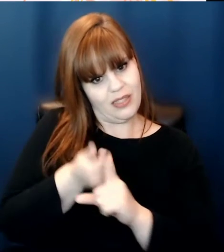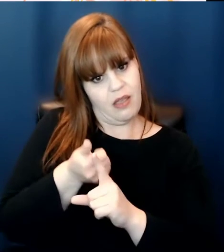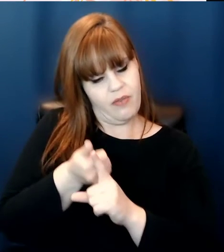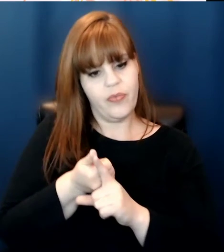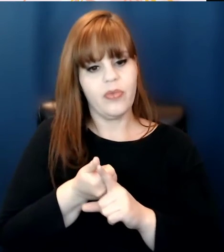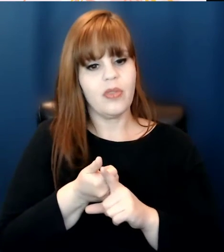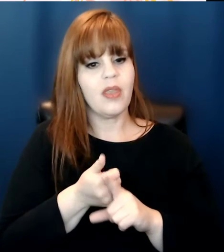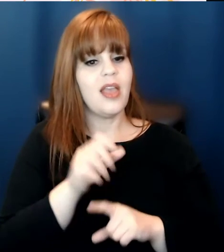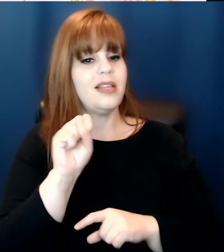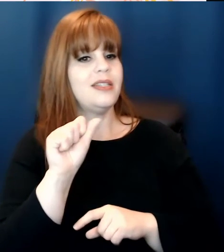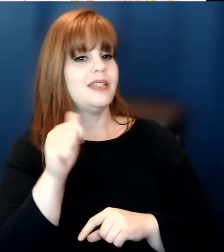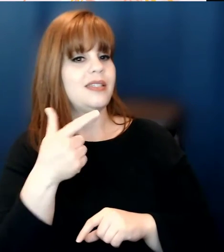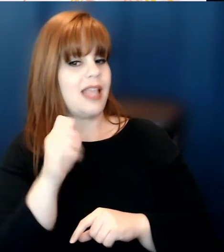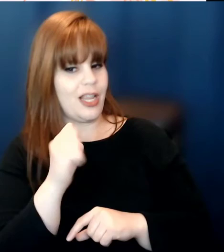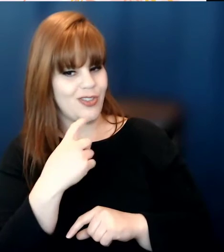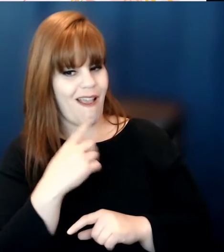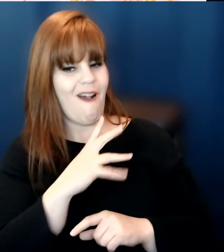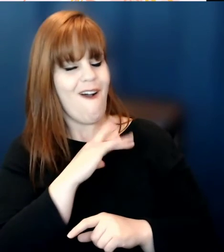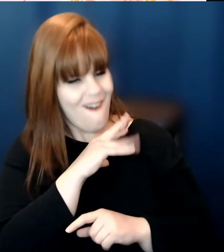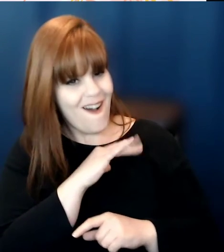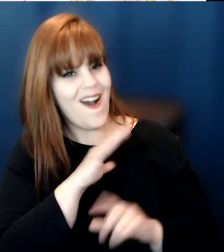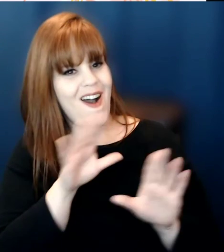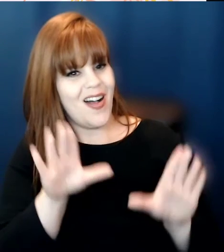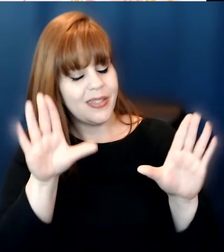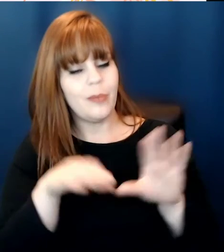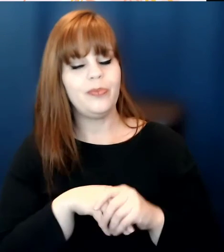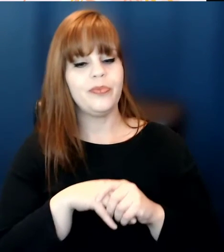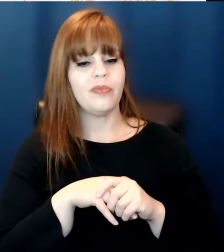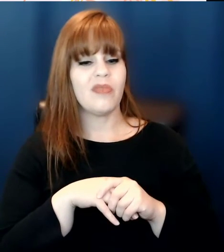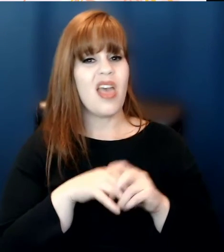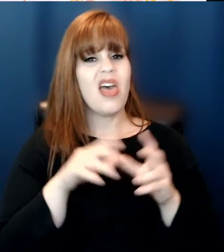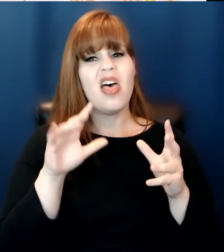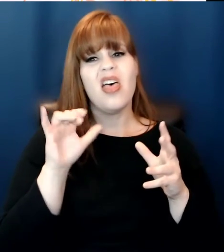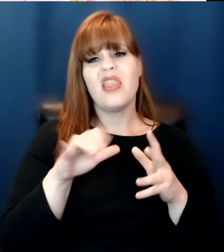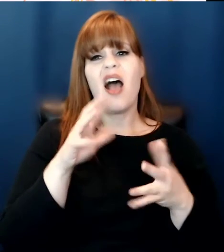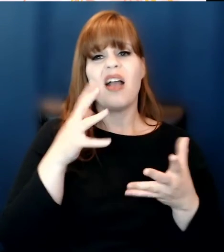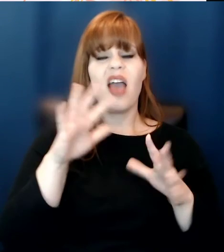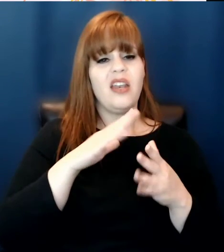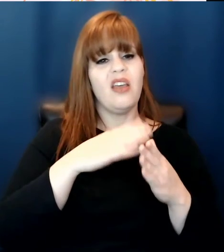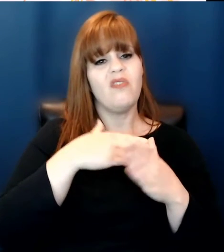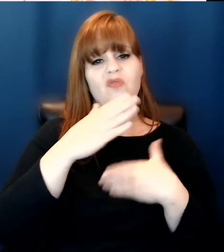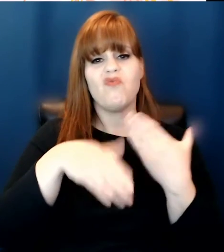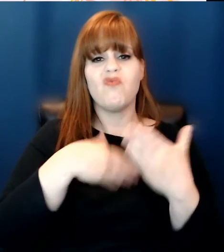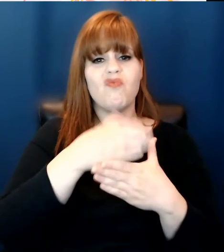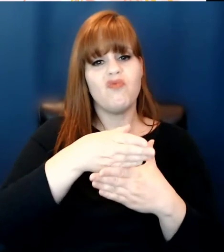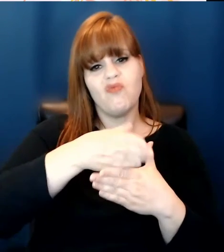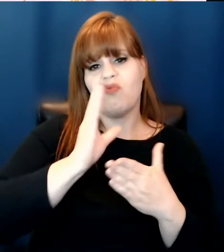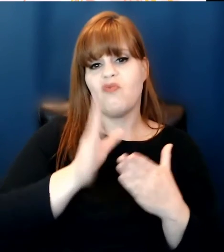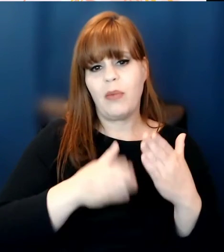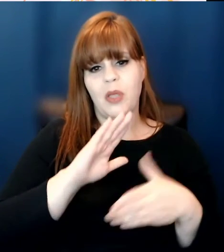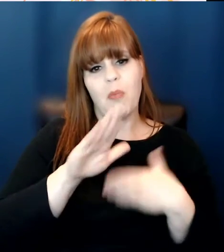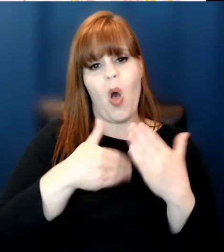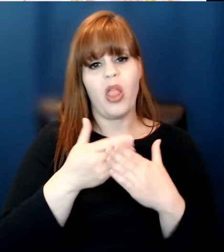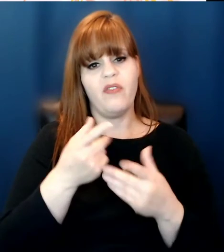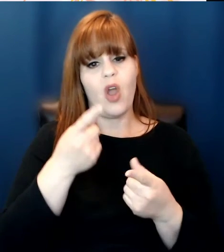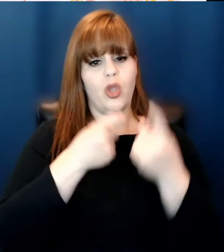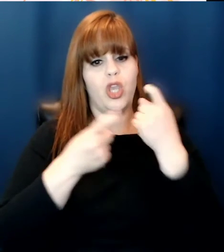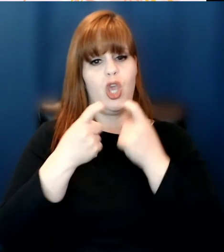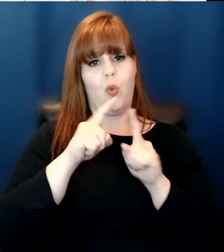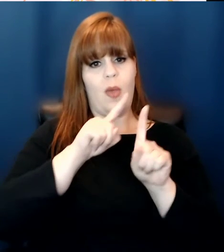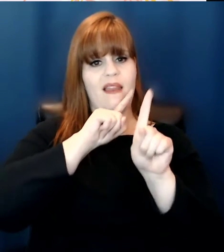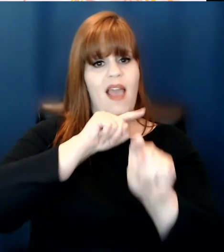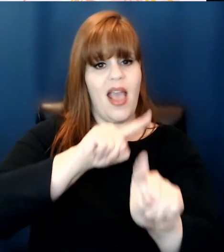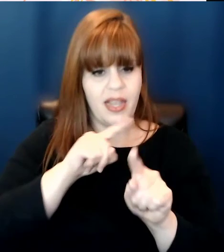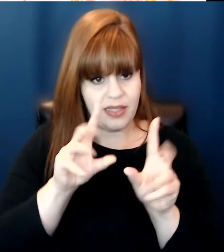Yeah. Awesome. So that kind of wraps up all of our kind of Q&A